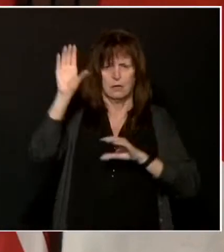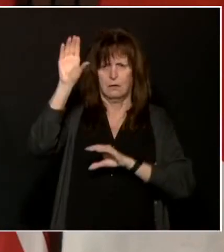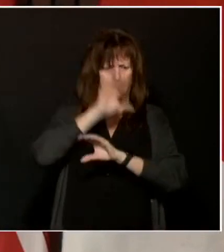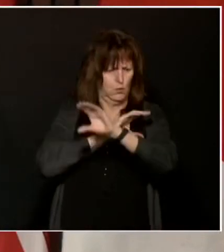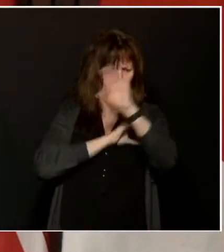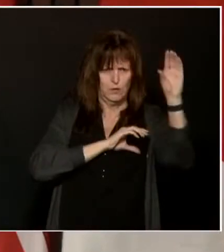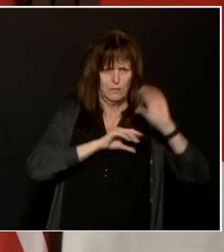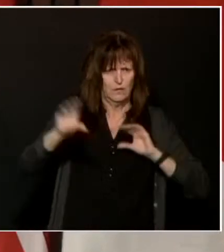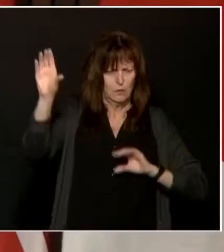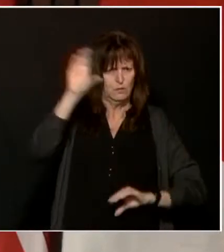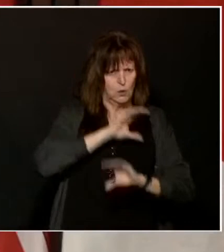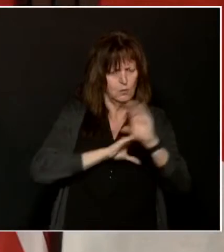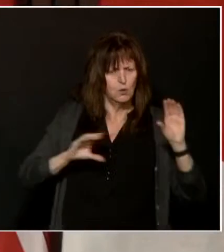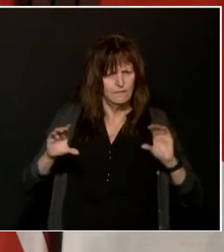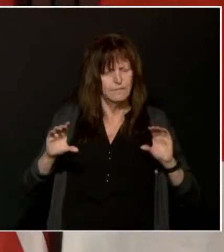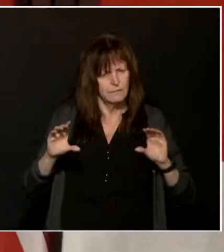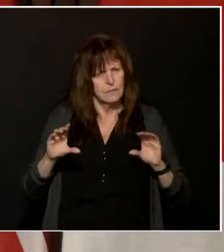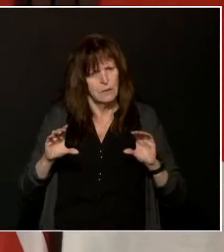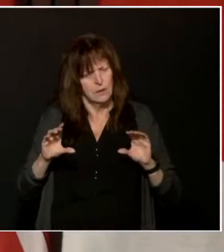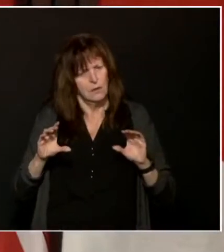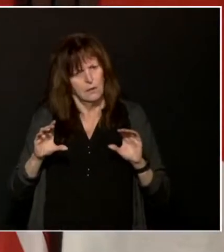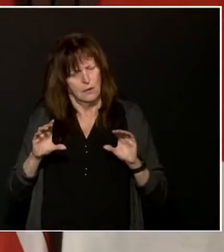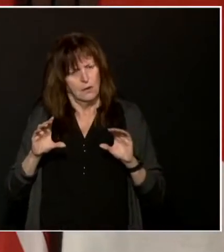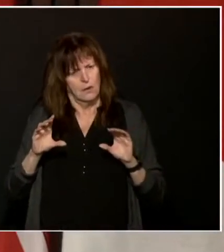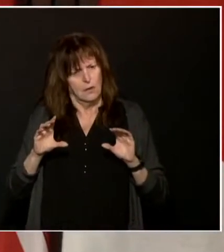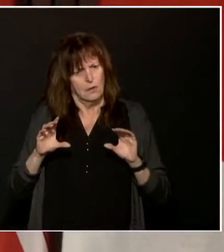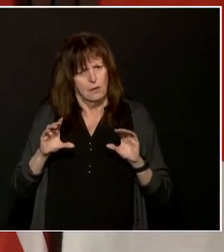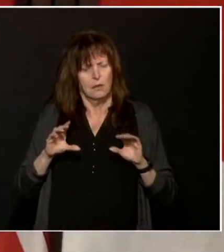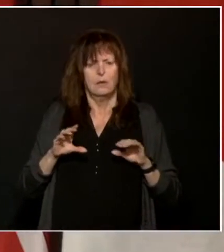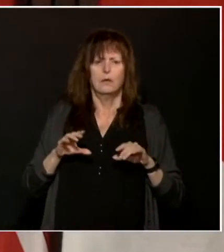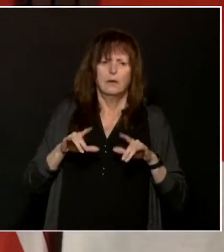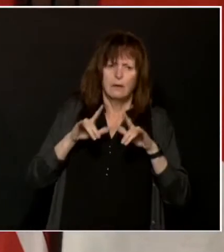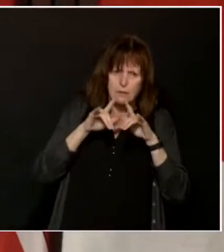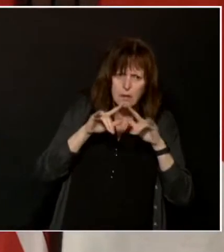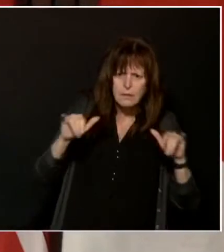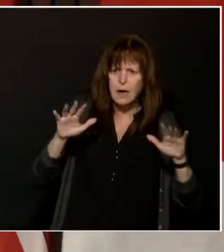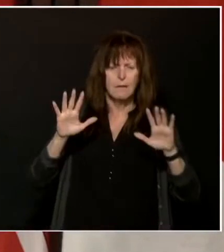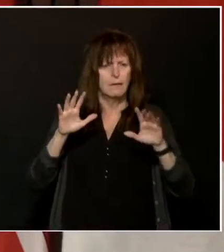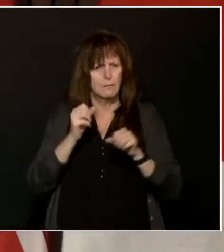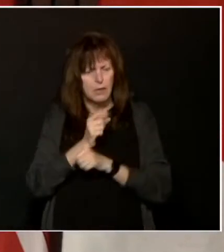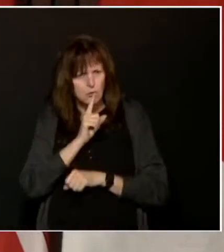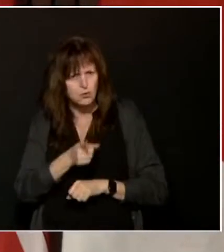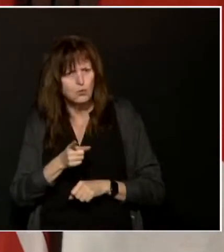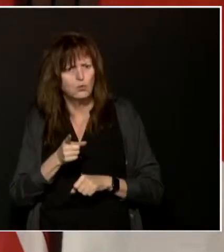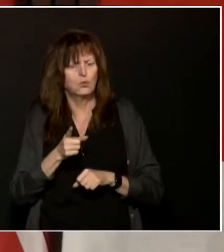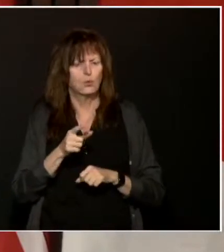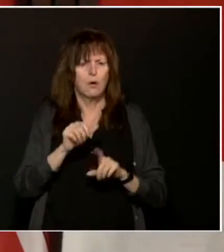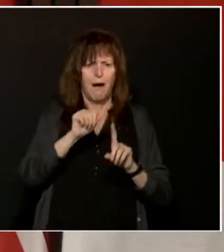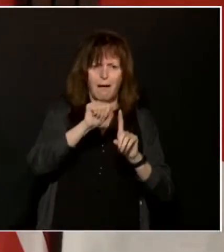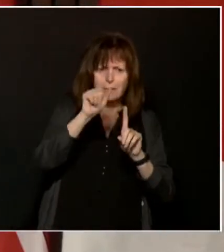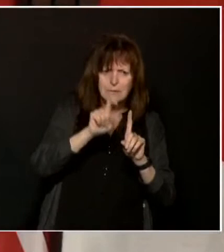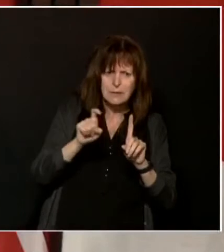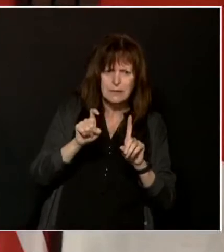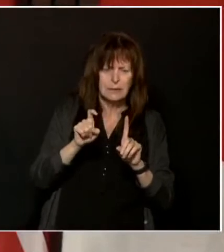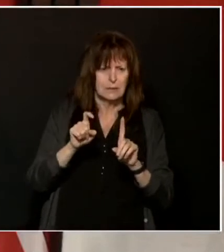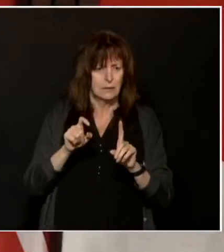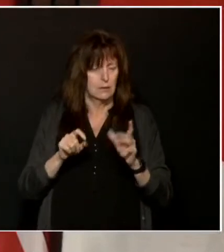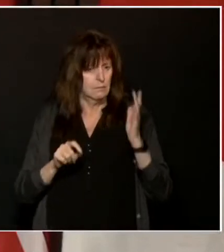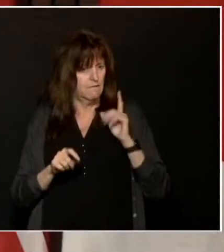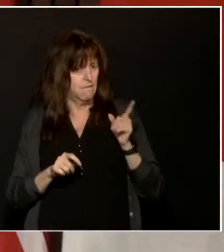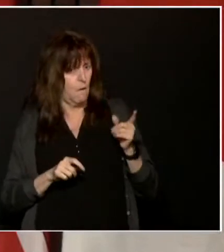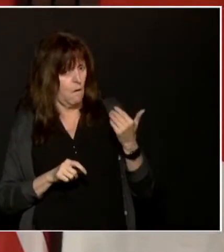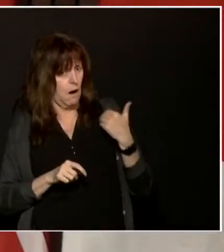along with that, we need to make sure that the AstraZeneca that was present in those locations is safe and